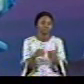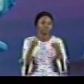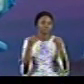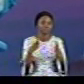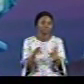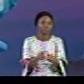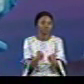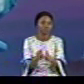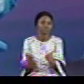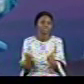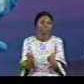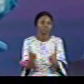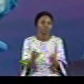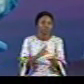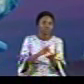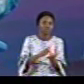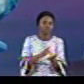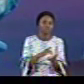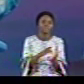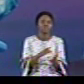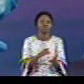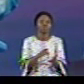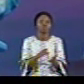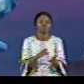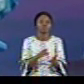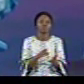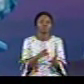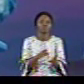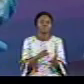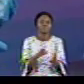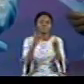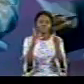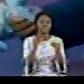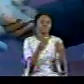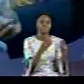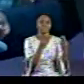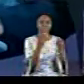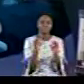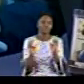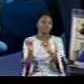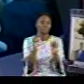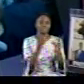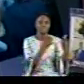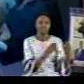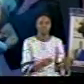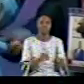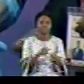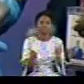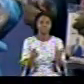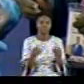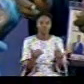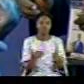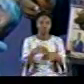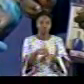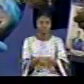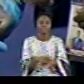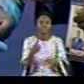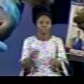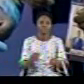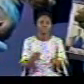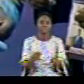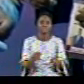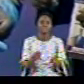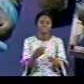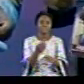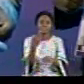results but tonight again tonight the redemption power touched her and now he